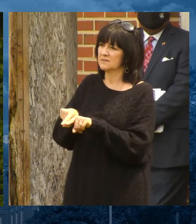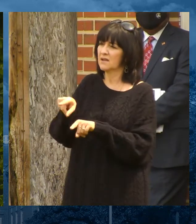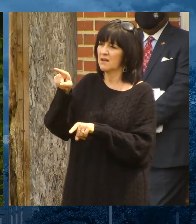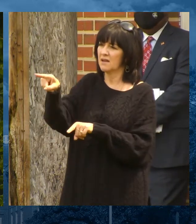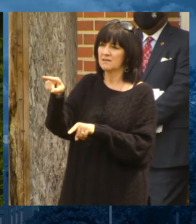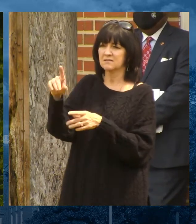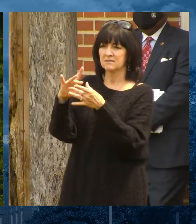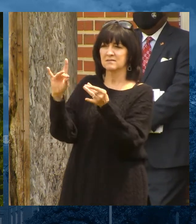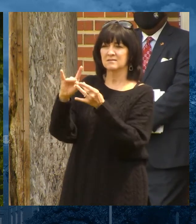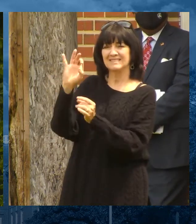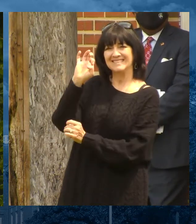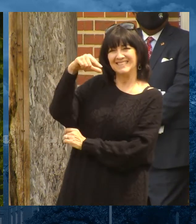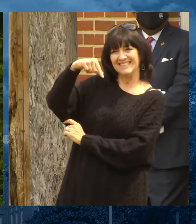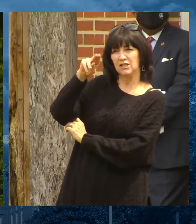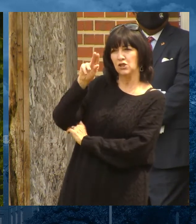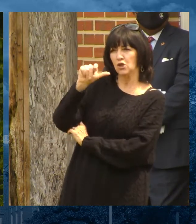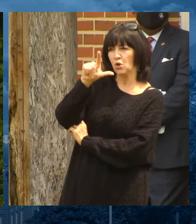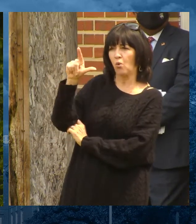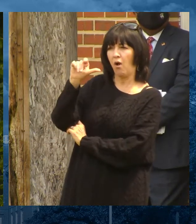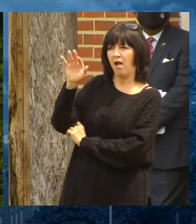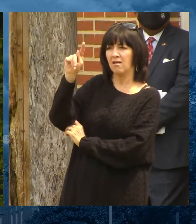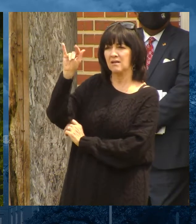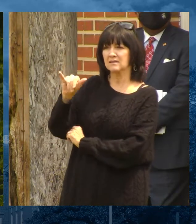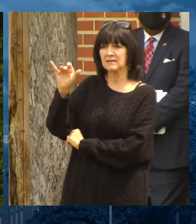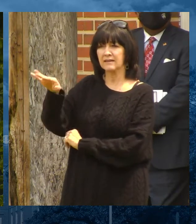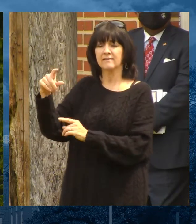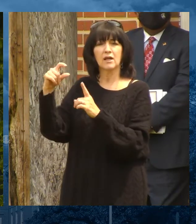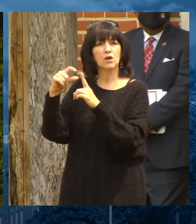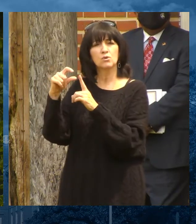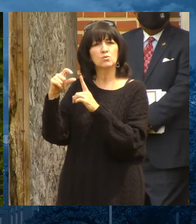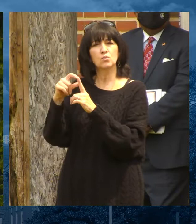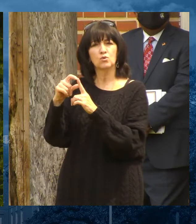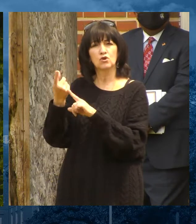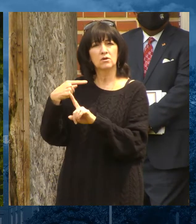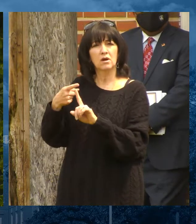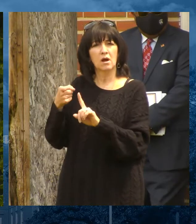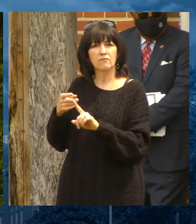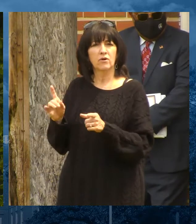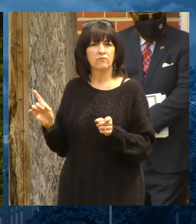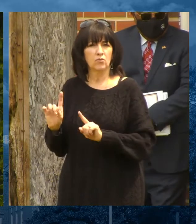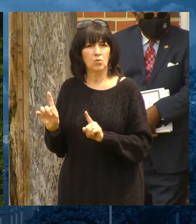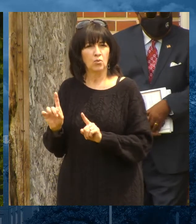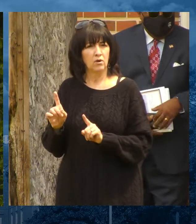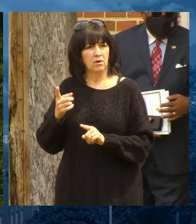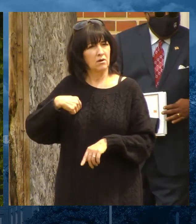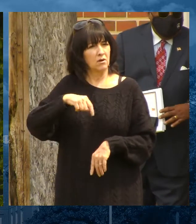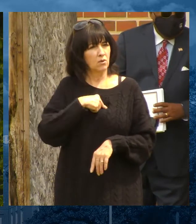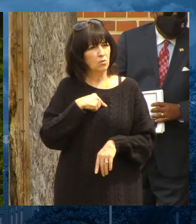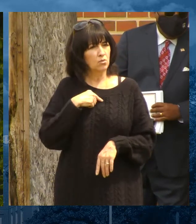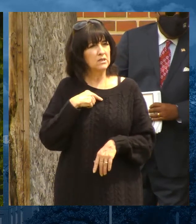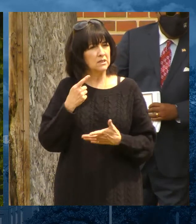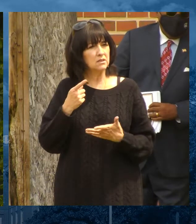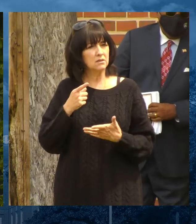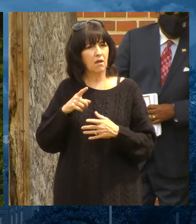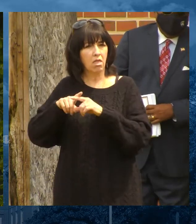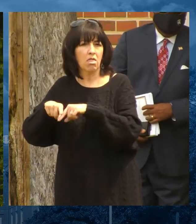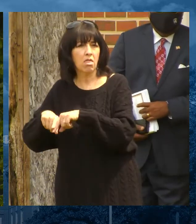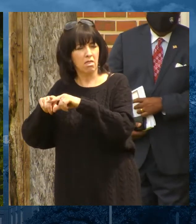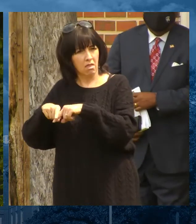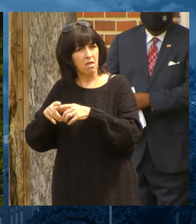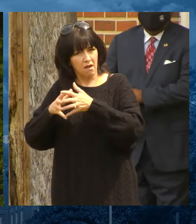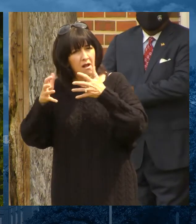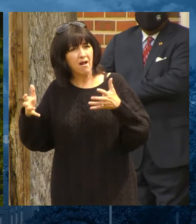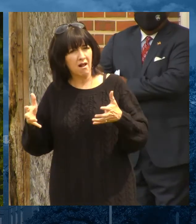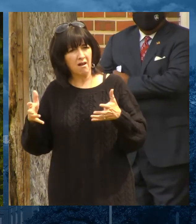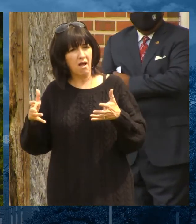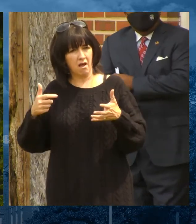Where does that word come from? Why do we rely on it so much as judges and lawyers? Well,